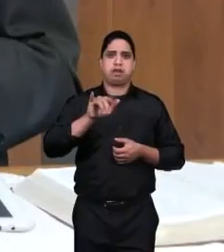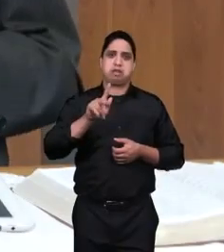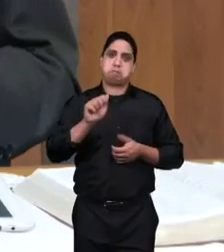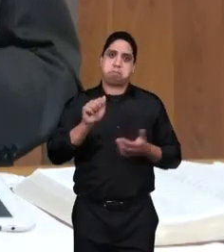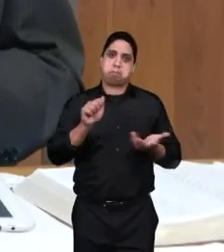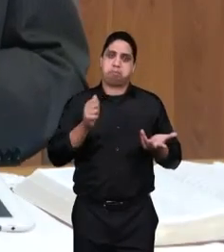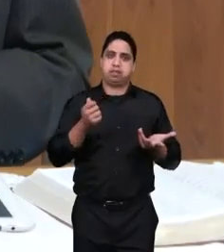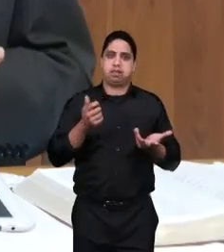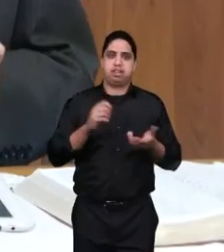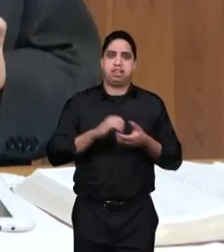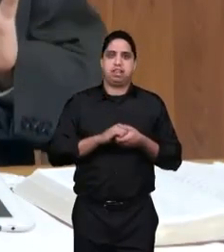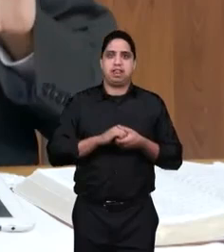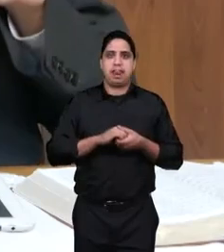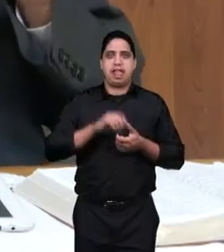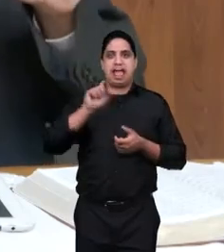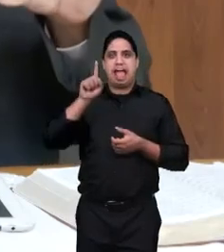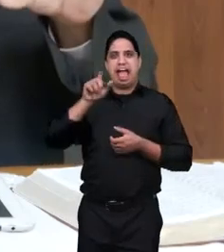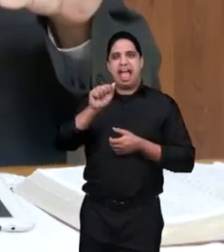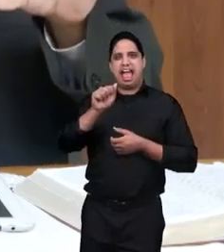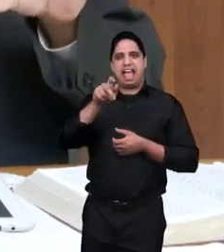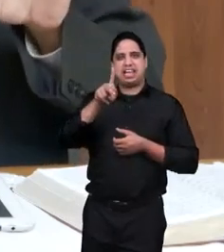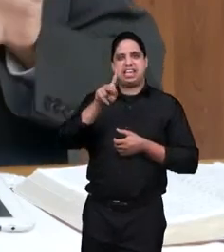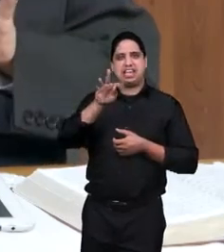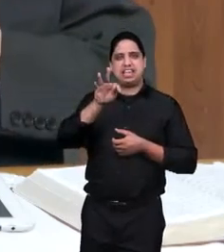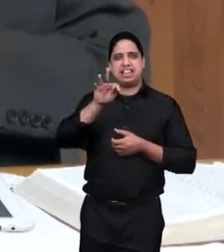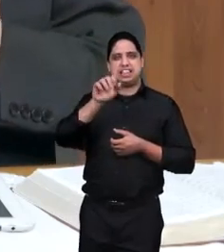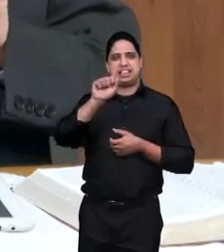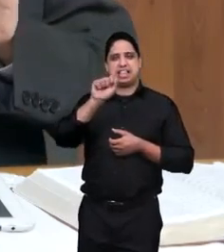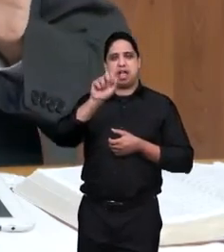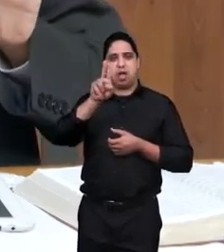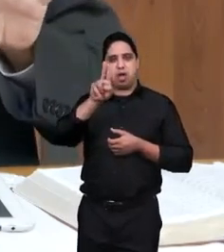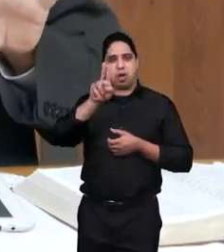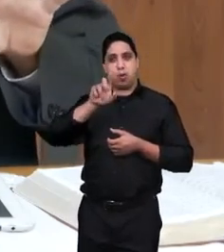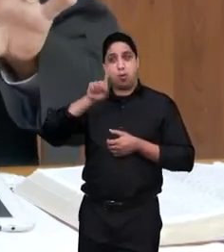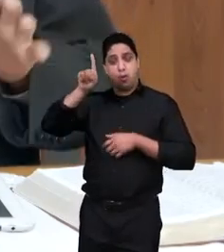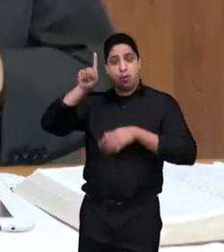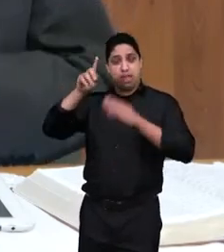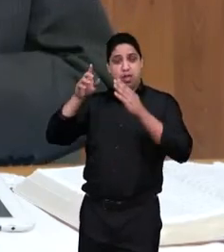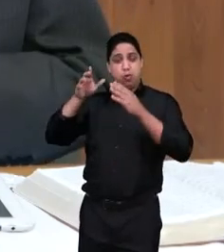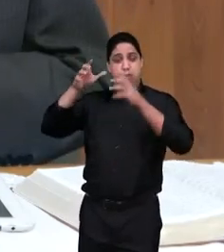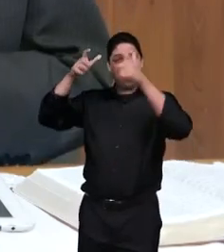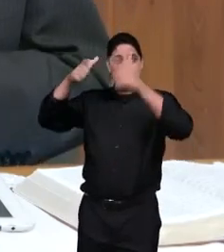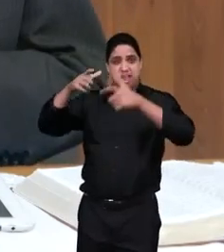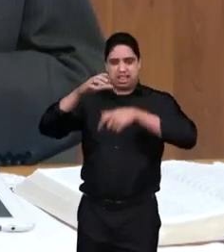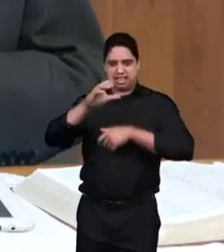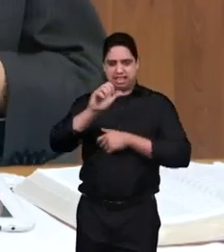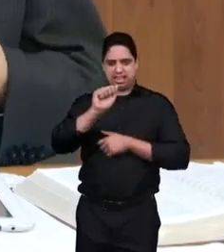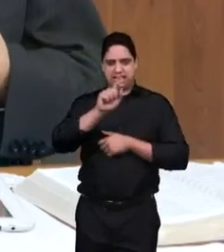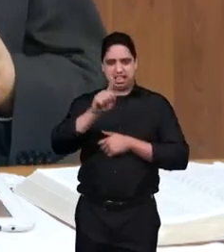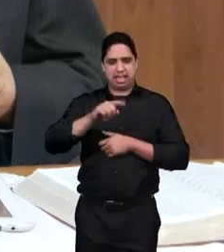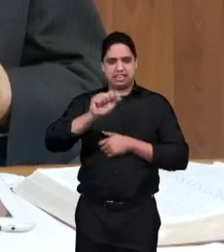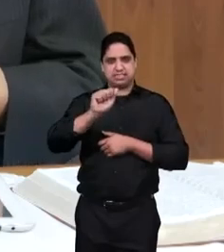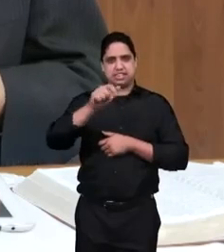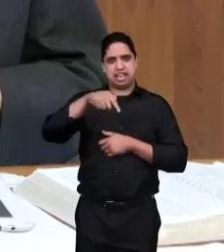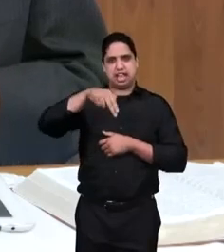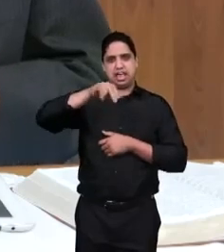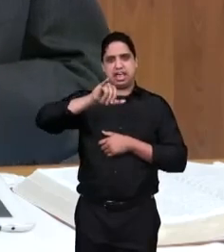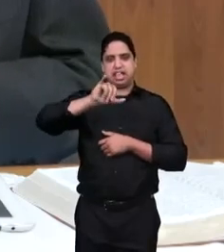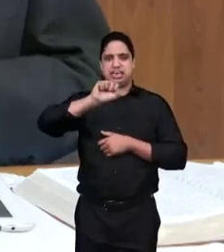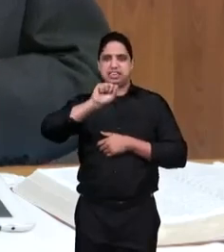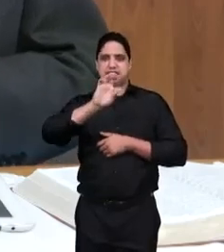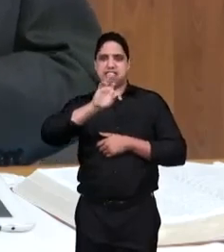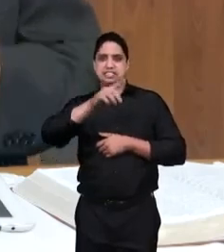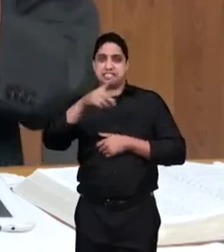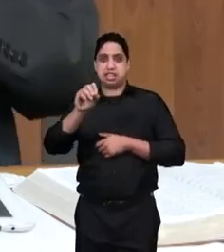in Aktau in Kazakhstan and the Caspian Sea. And she will give this